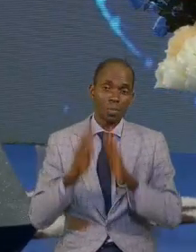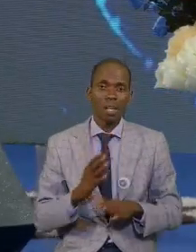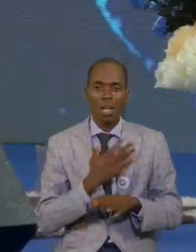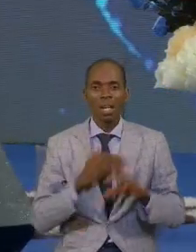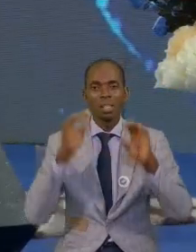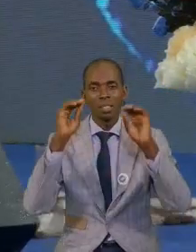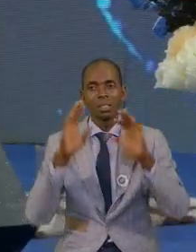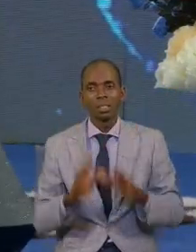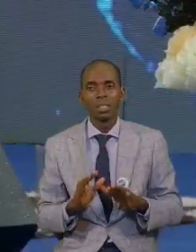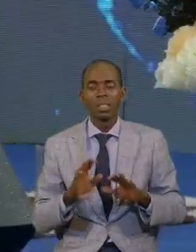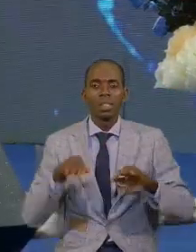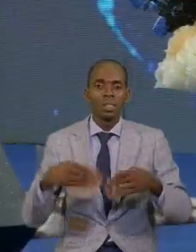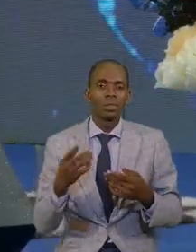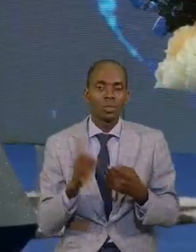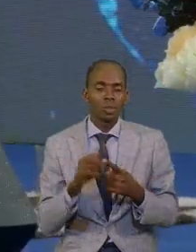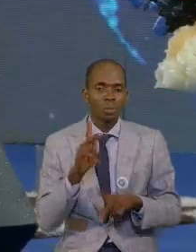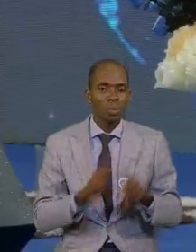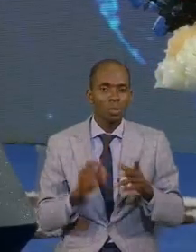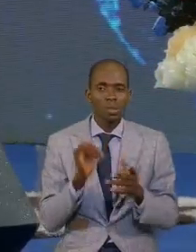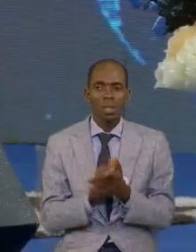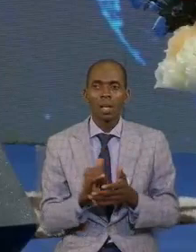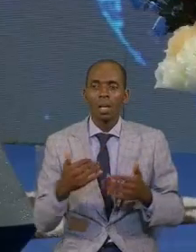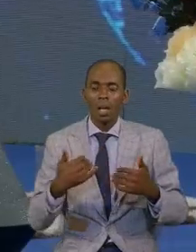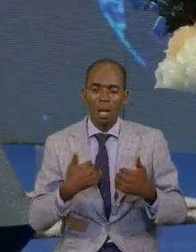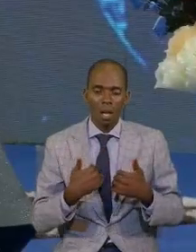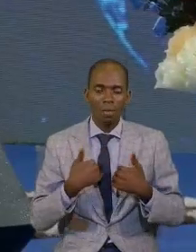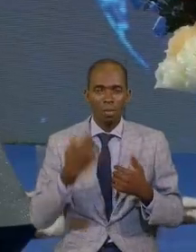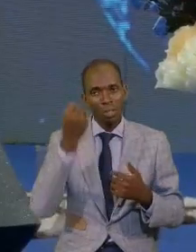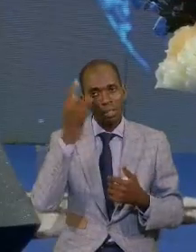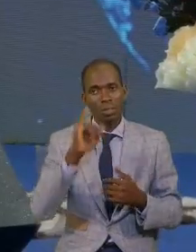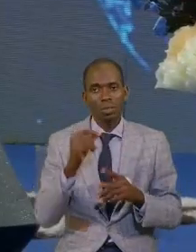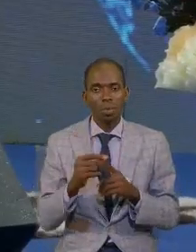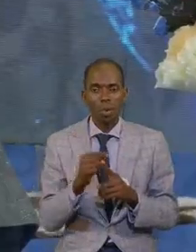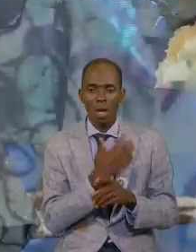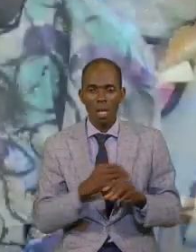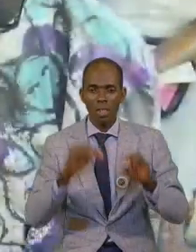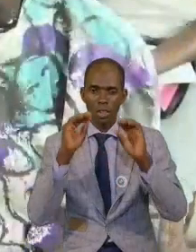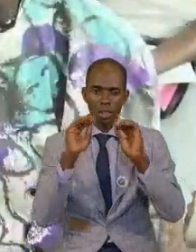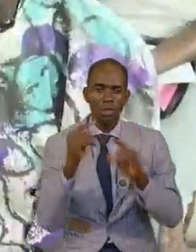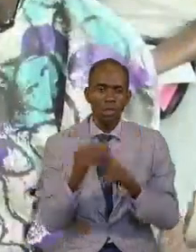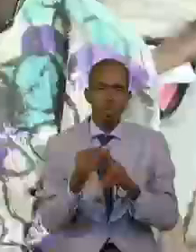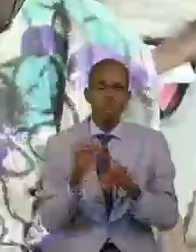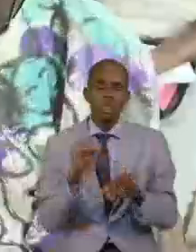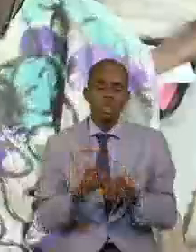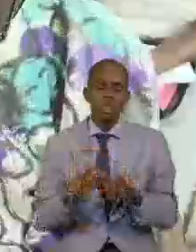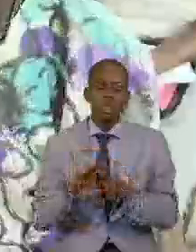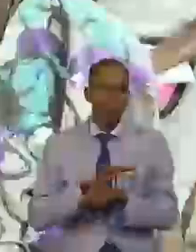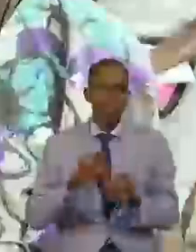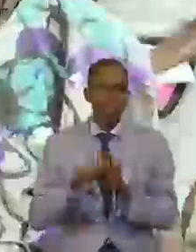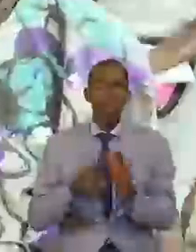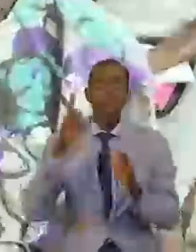It's giving us the people that expound the word and they teach the word in its fullness. It's giving us now.